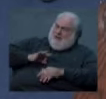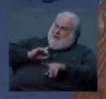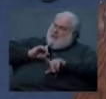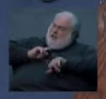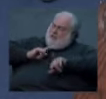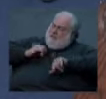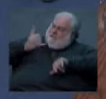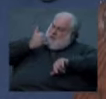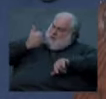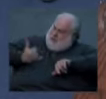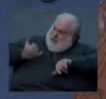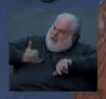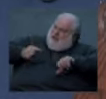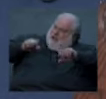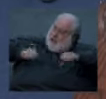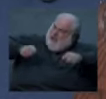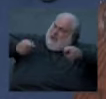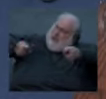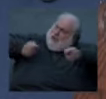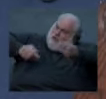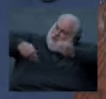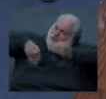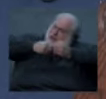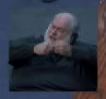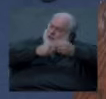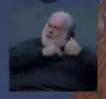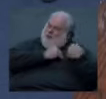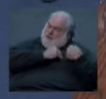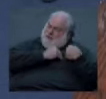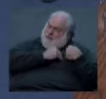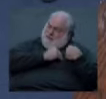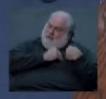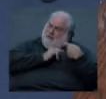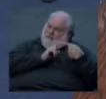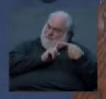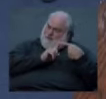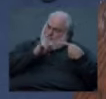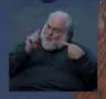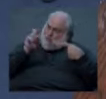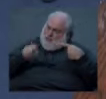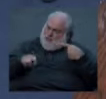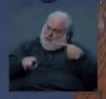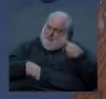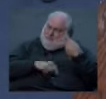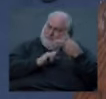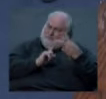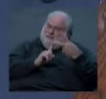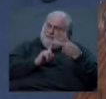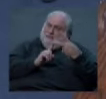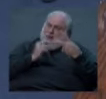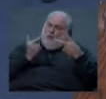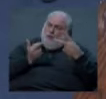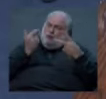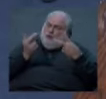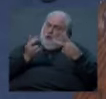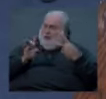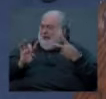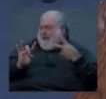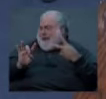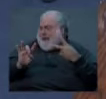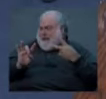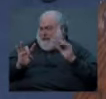is going to be able to handle the extra load? That's question one. On number resolution 8, what I